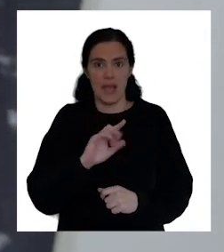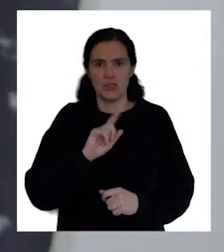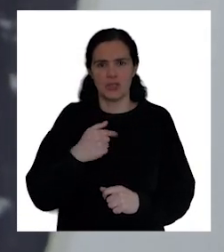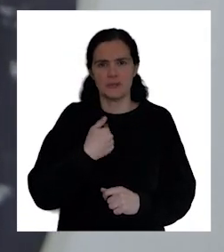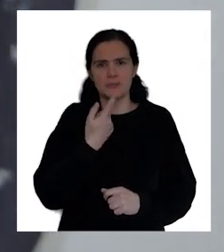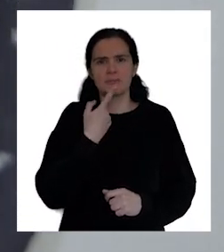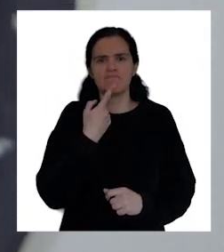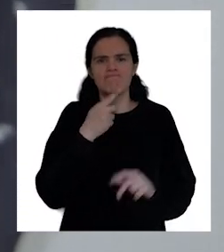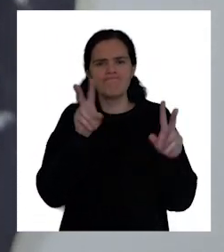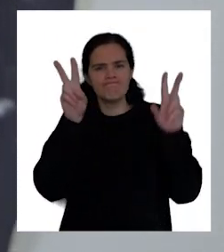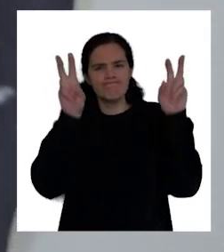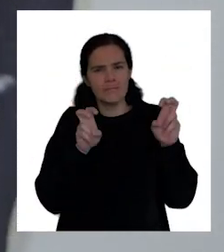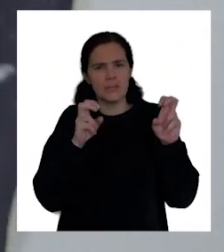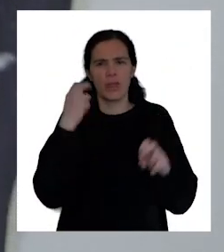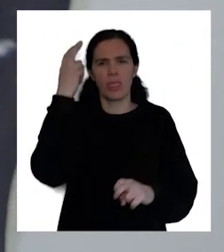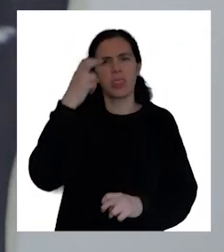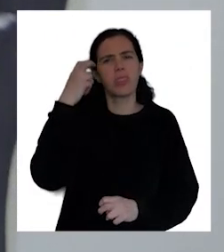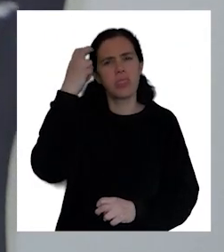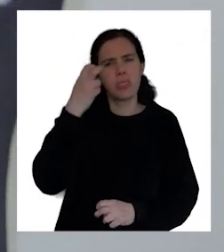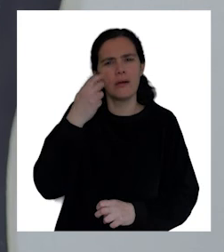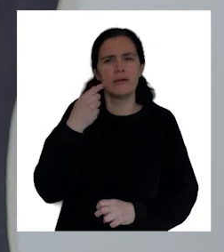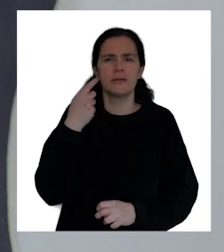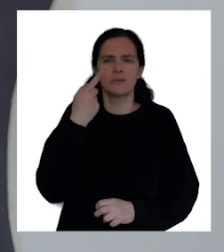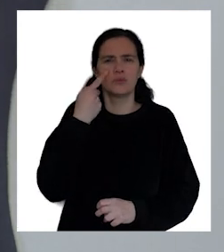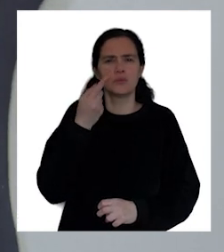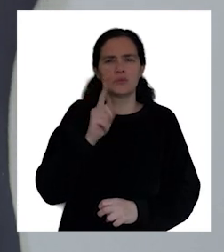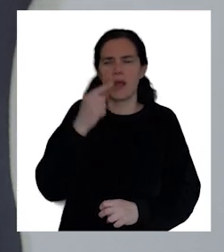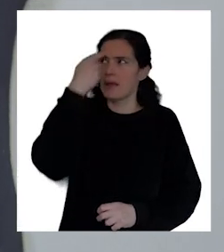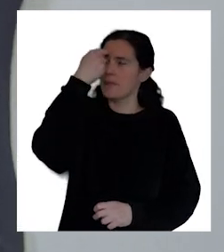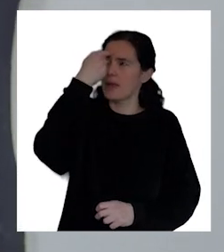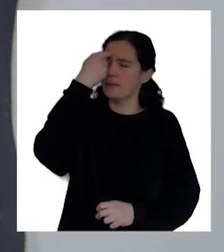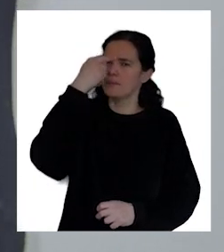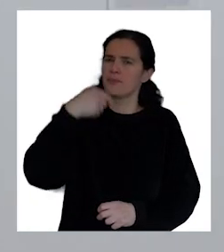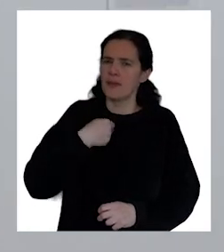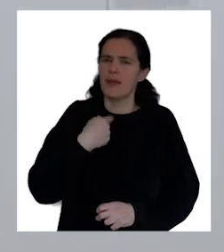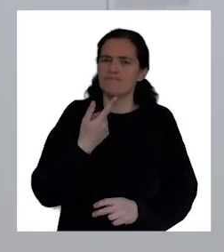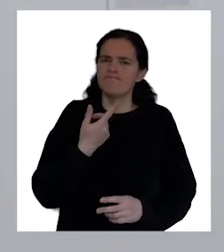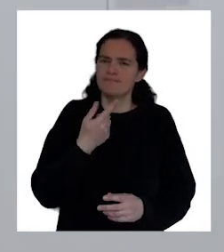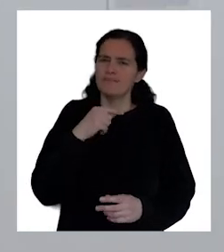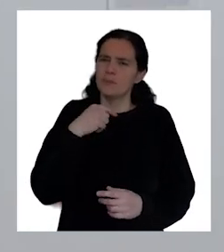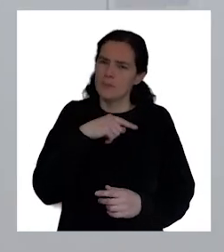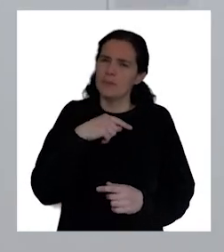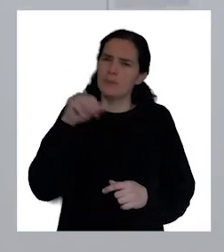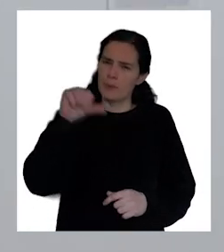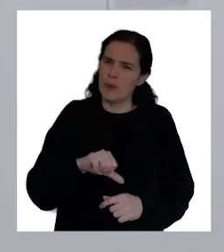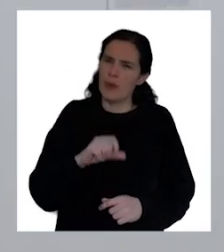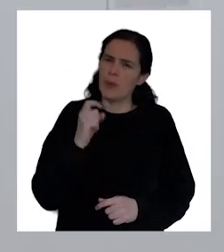with the notion, the title, Unknown Pleasure, in your head makes it even more